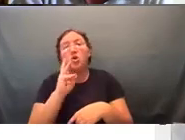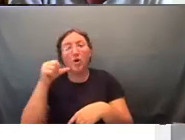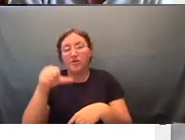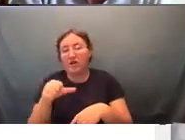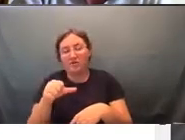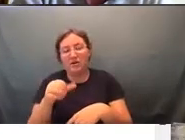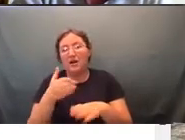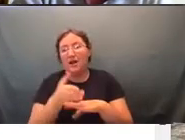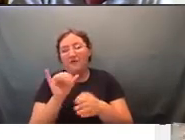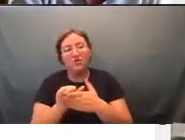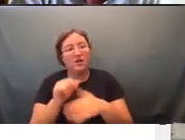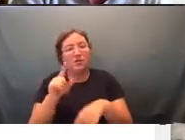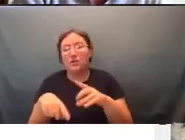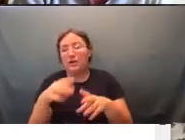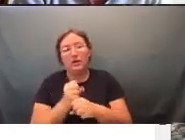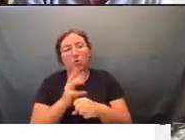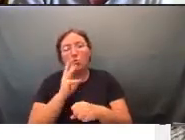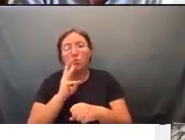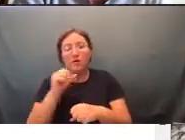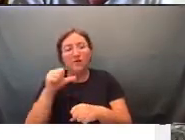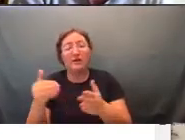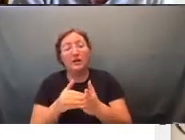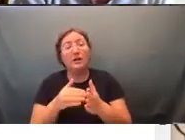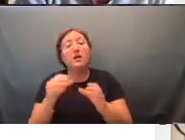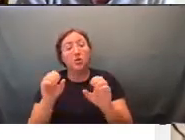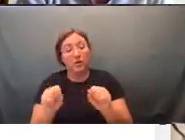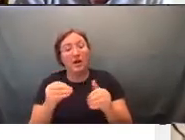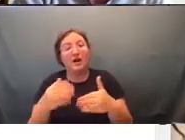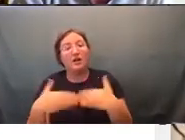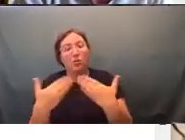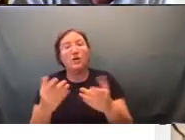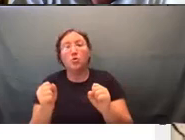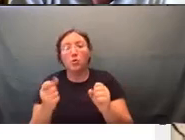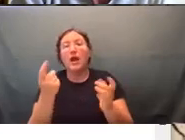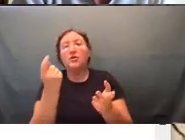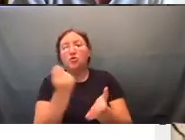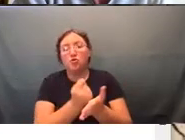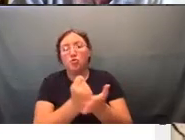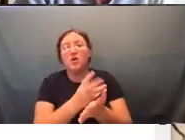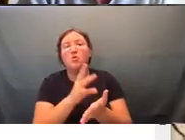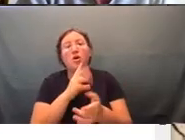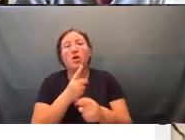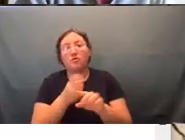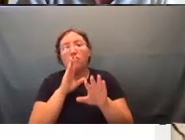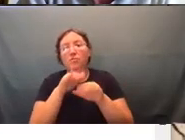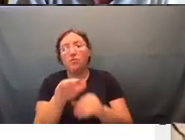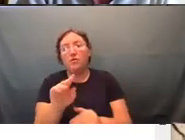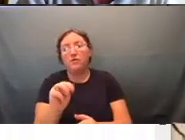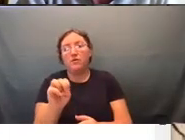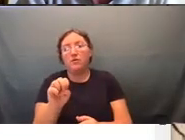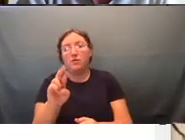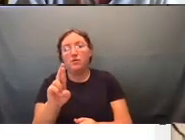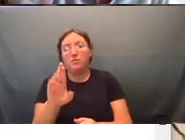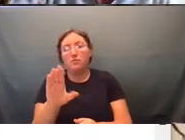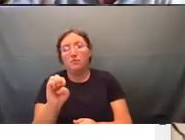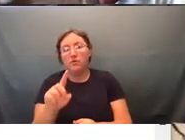trail. You can, and recommended too, treat water out of the Merced River. Just that we're all on the